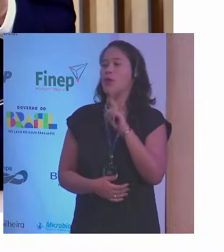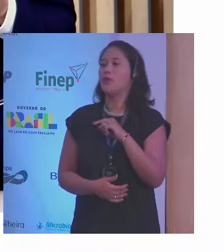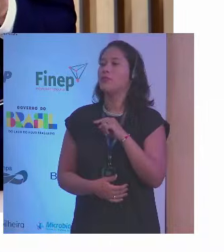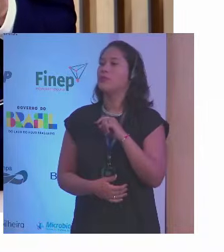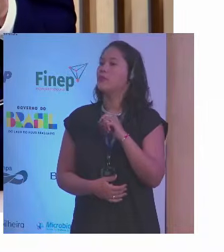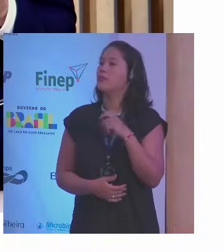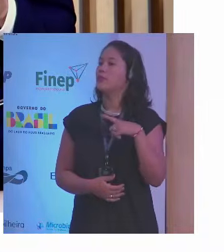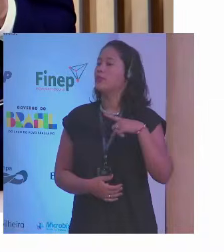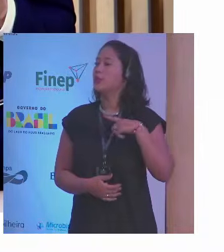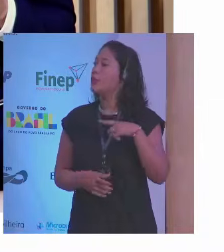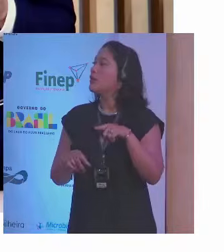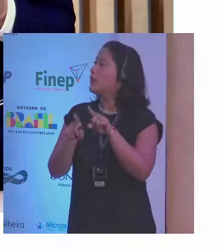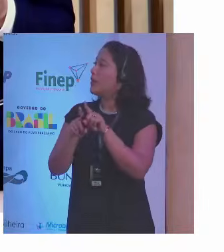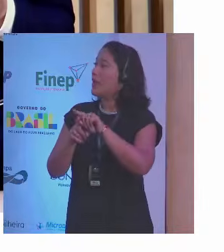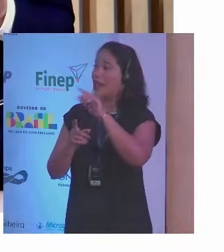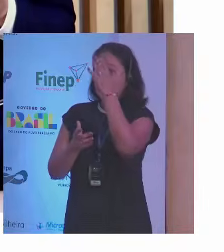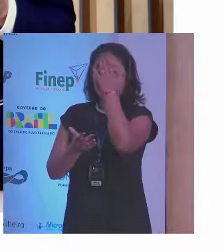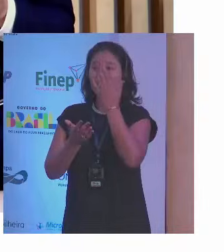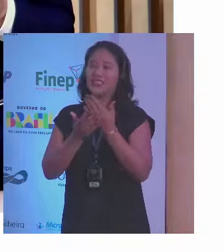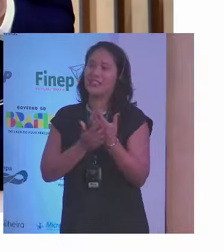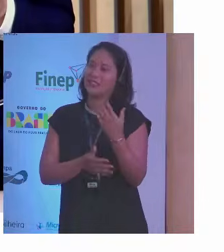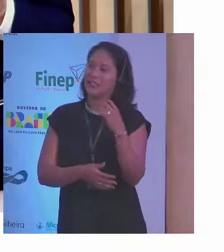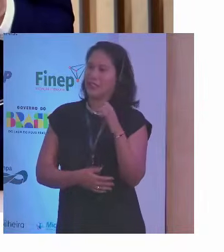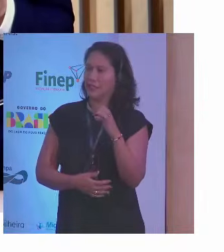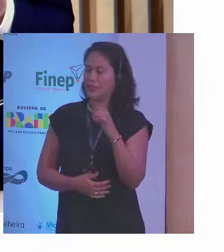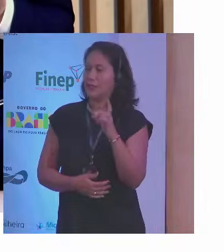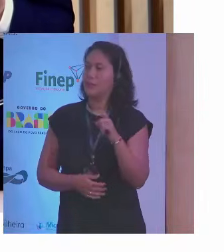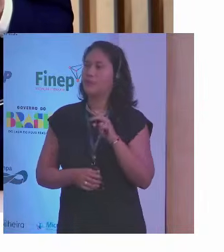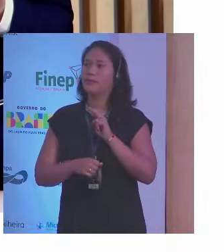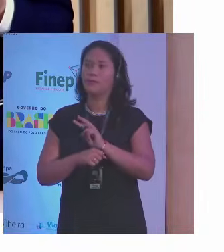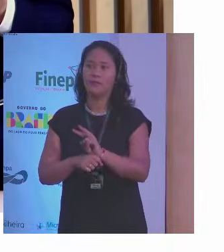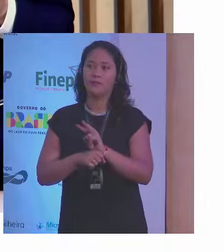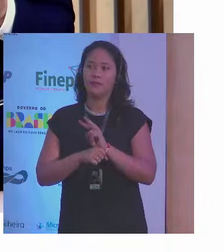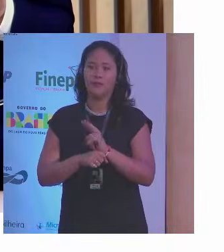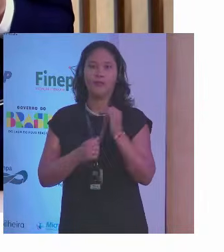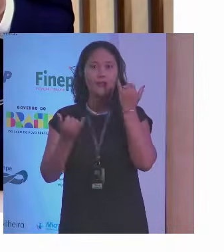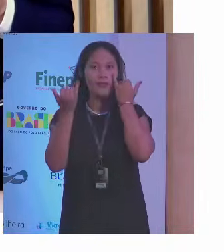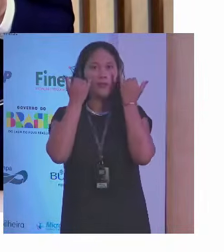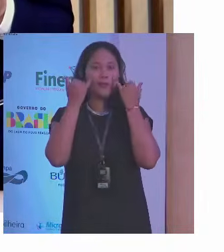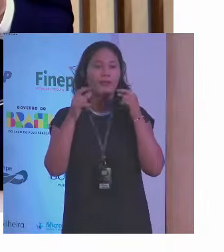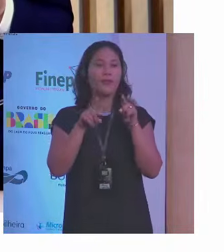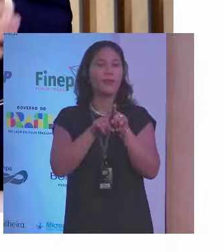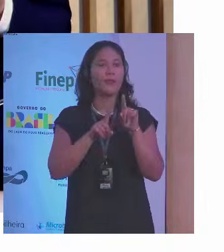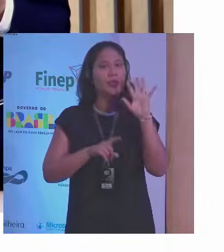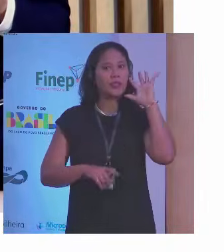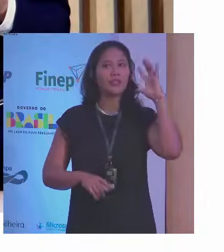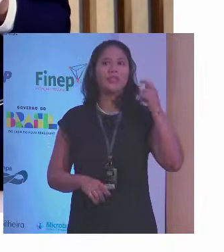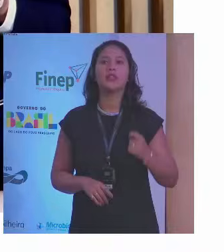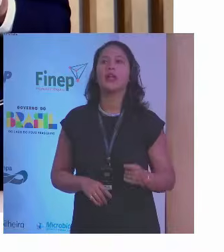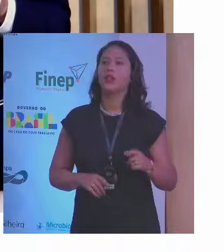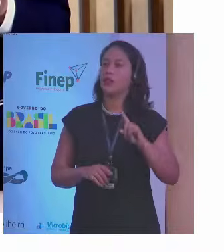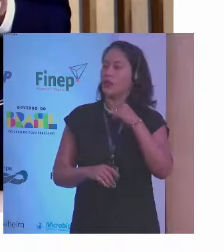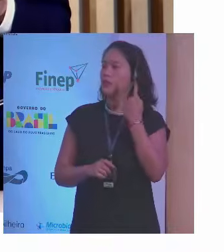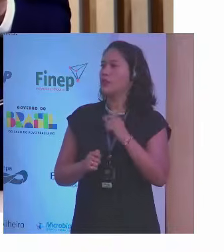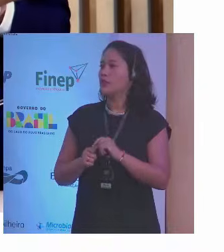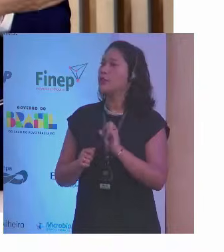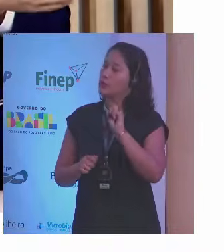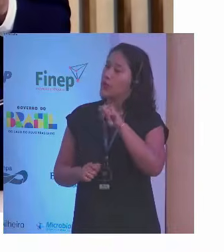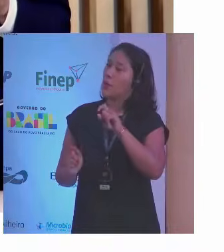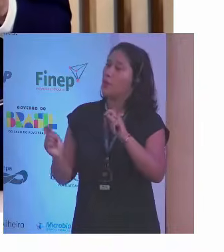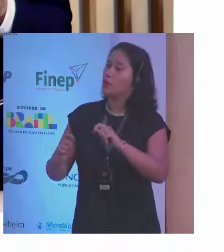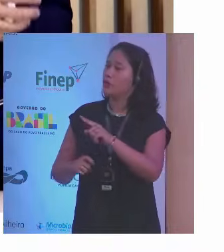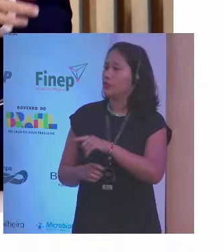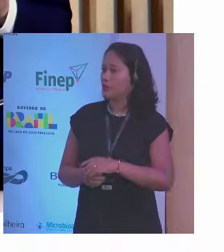to protect the decisions or protect this data, then this is what we should do together. But yes, we can do that, but I